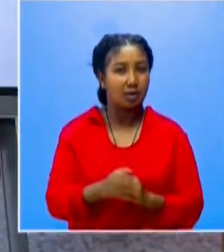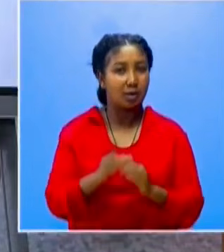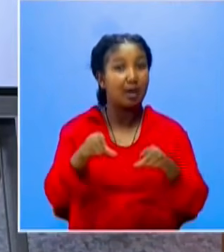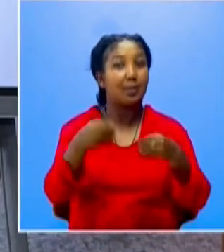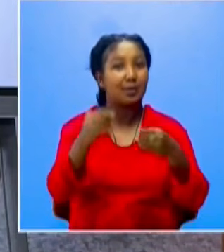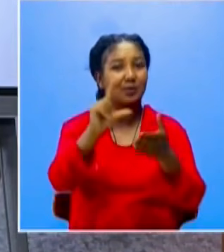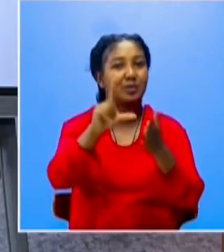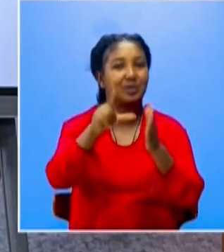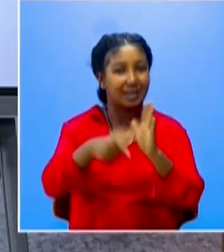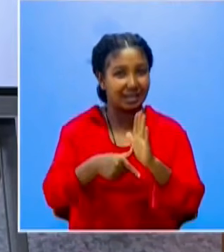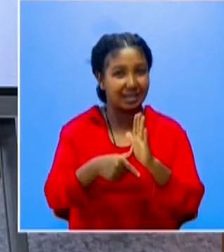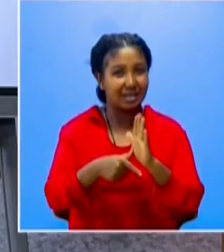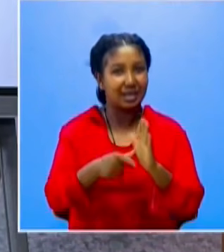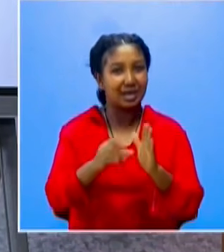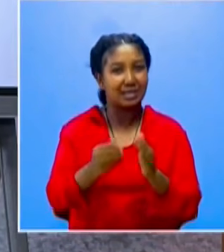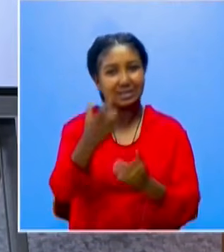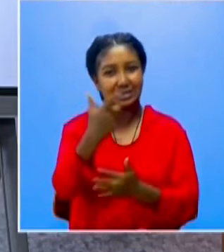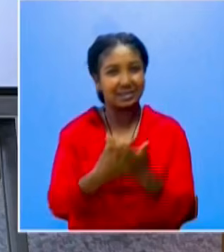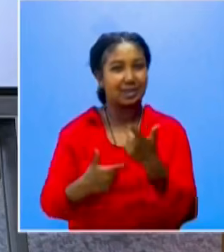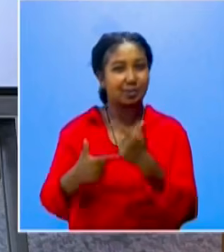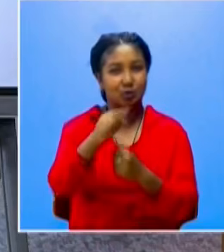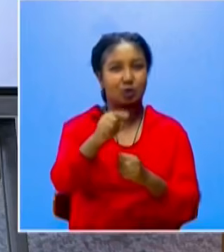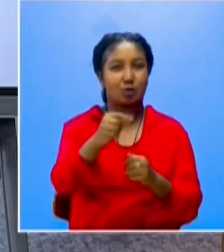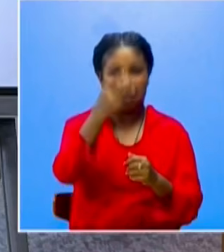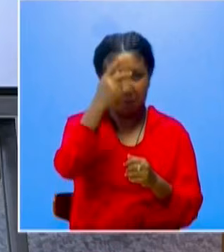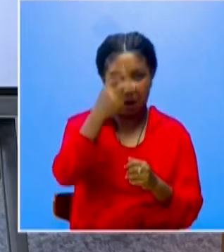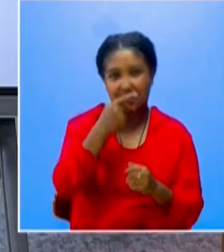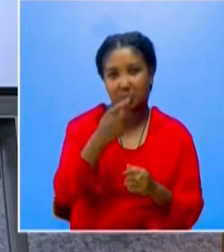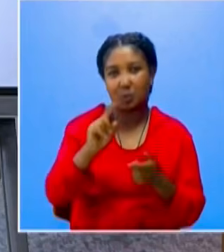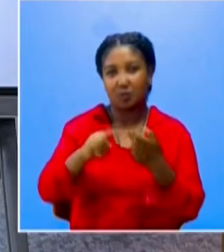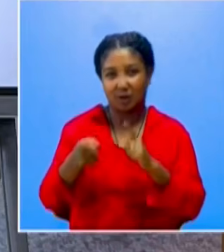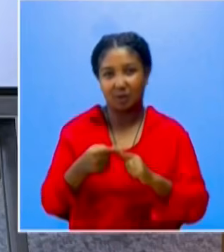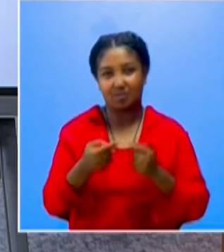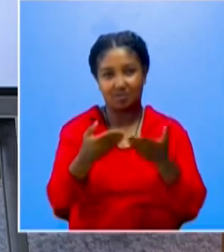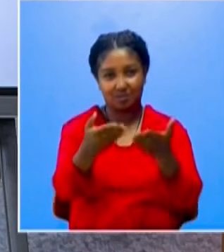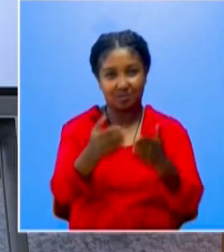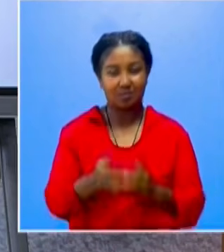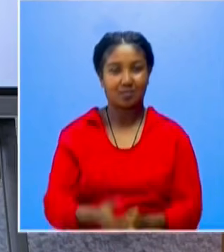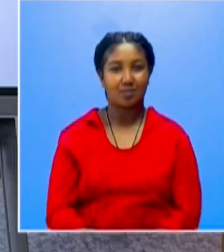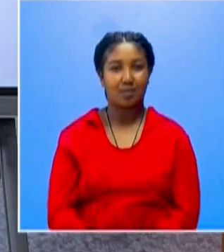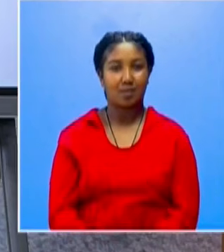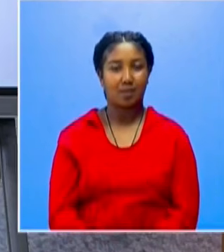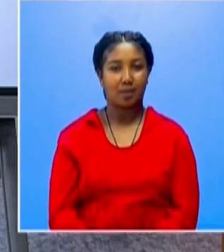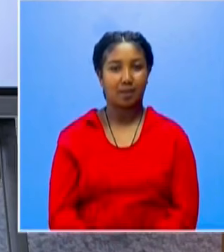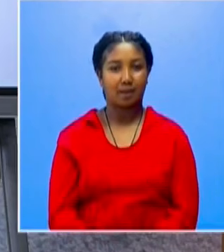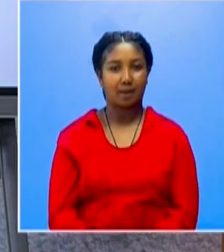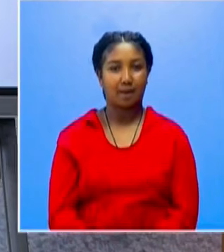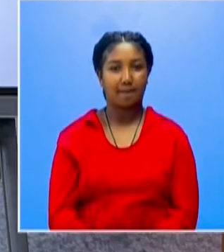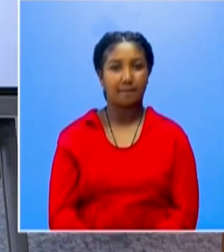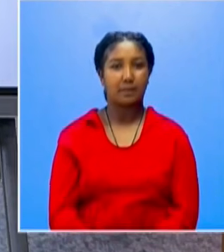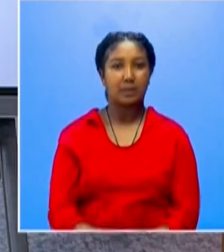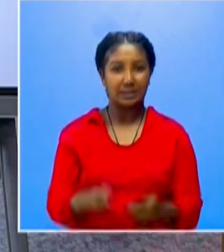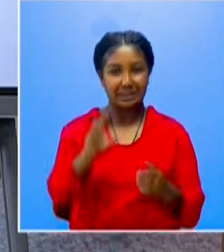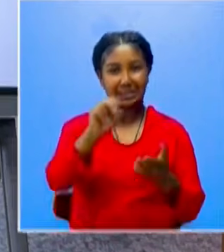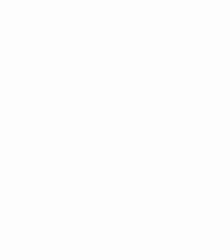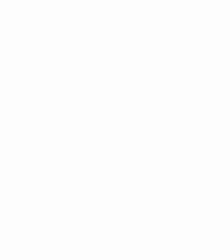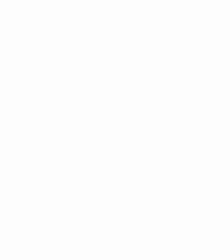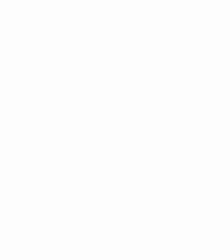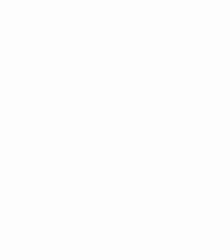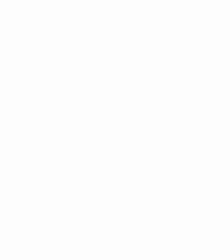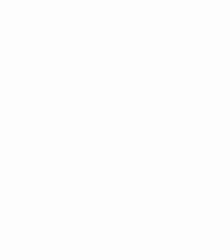give you a few seconds and discuss this with your parents or your friends. Okay? Just 30